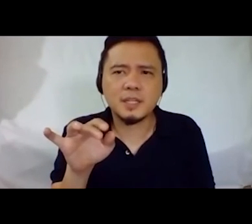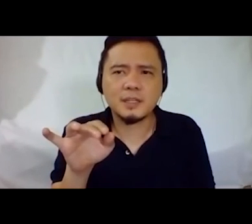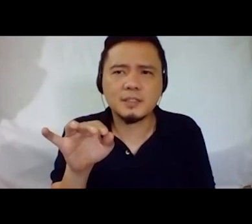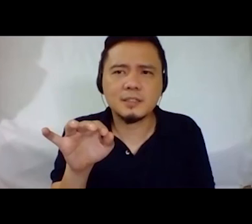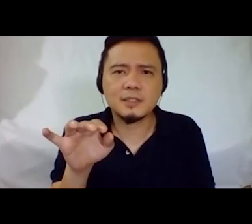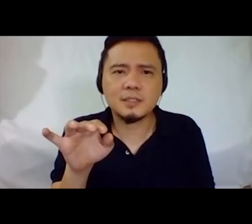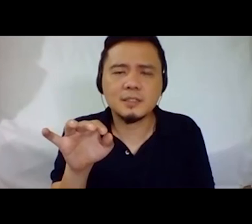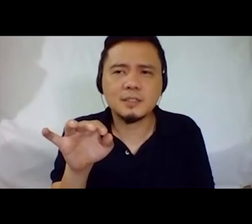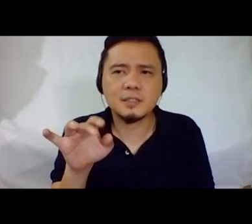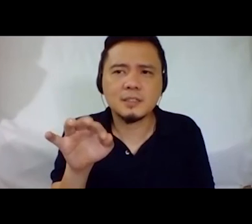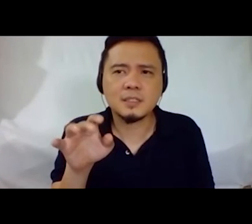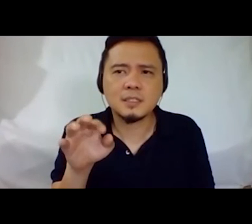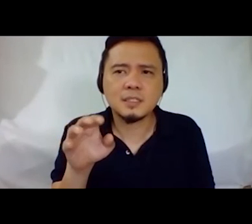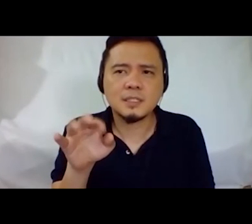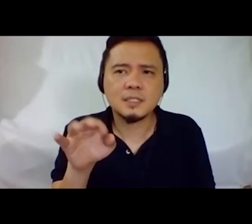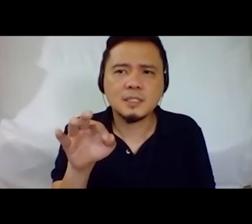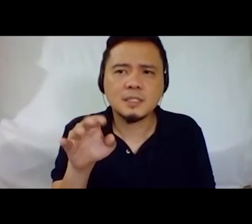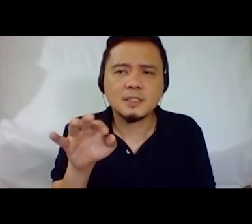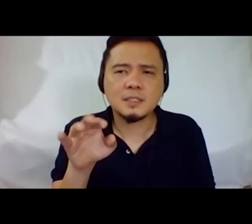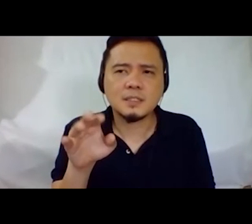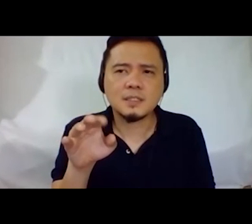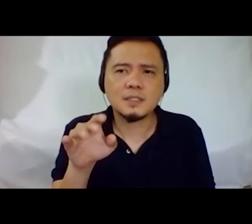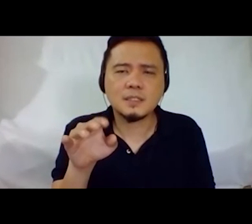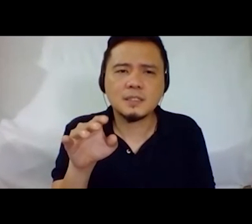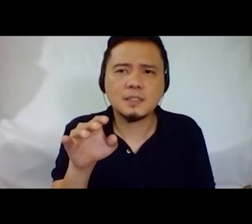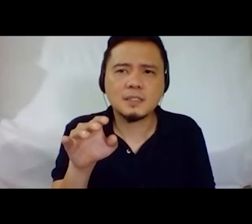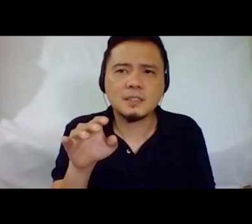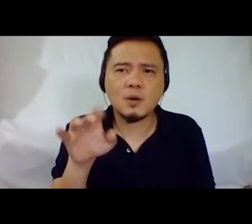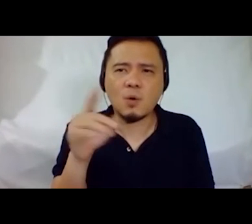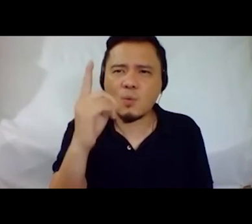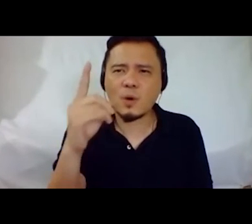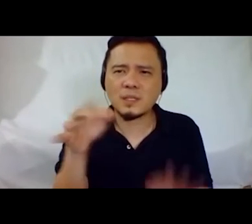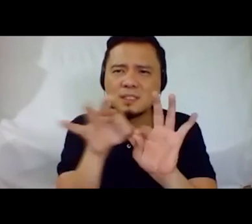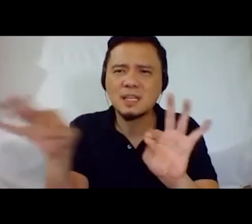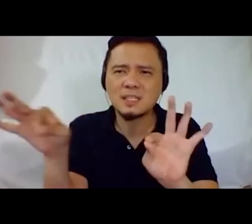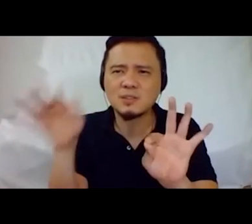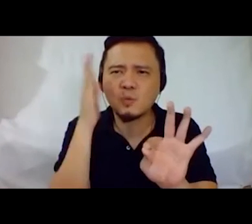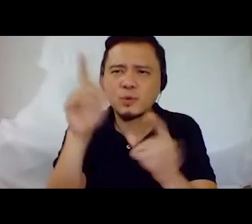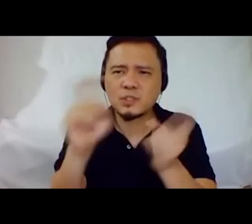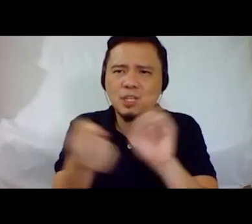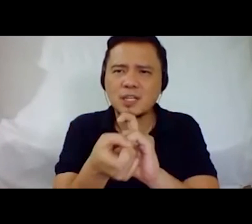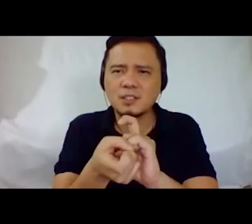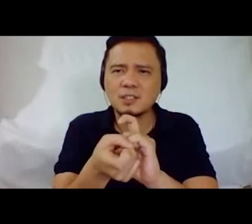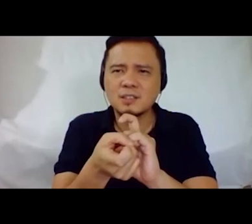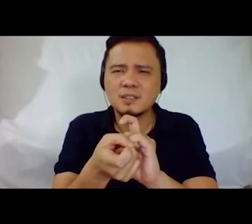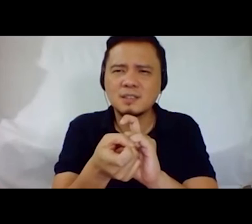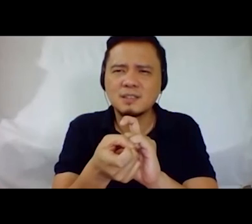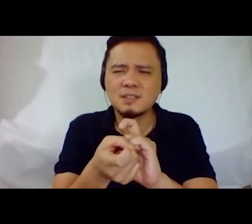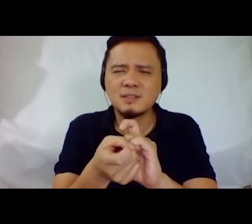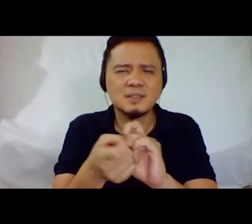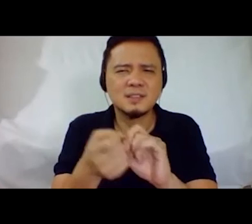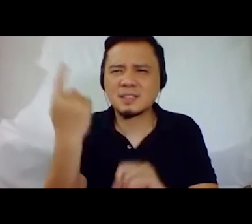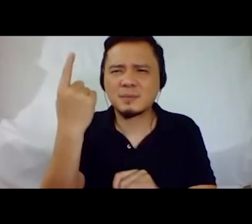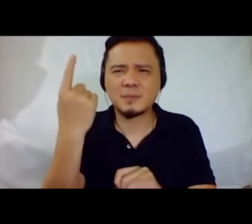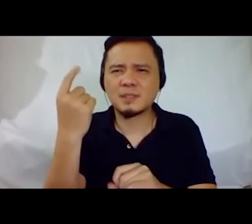Which One sentence? sentence we had that we were going to change, or was an A and B or something, but you